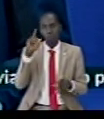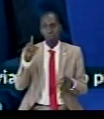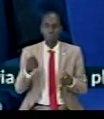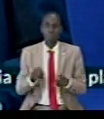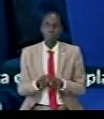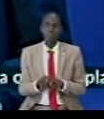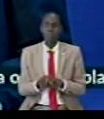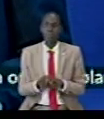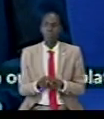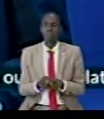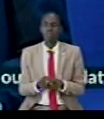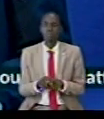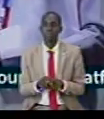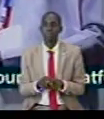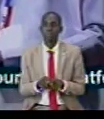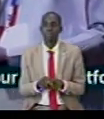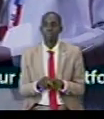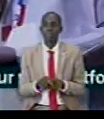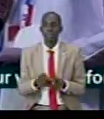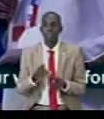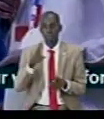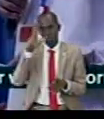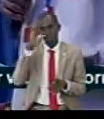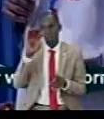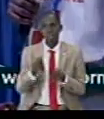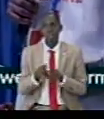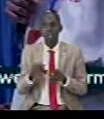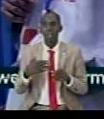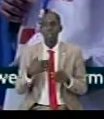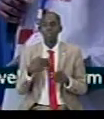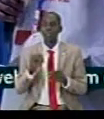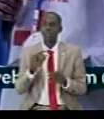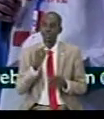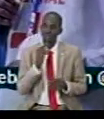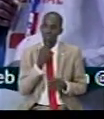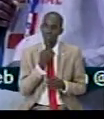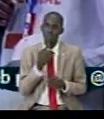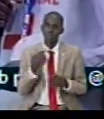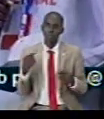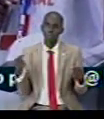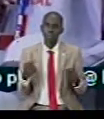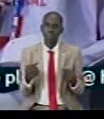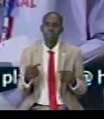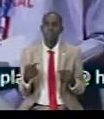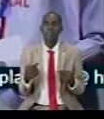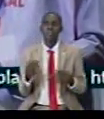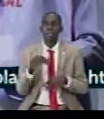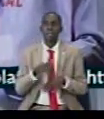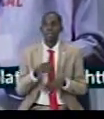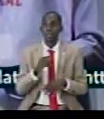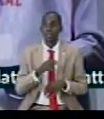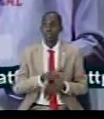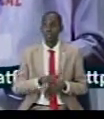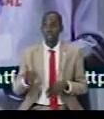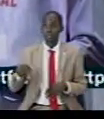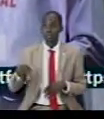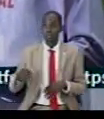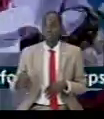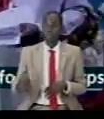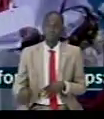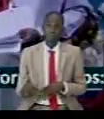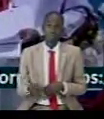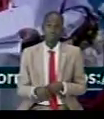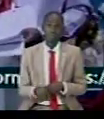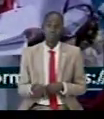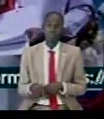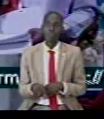region. His problem was that of excruciating pain at the right molar teeth, and which